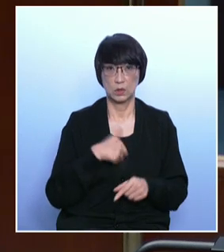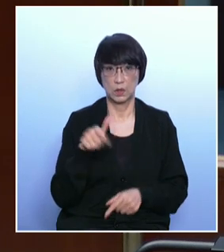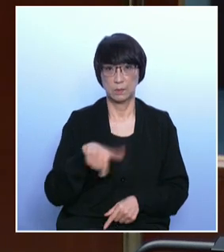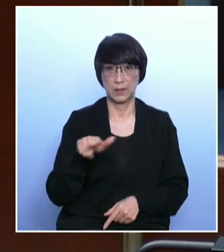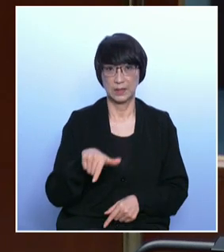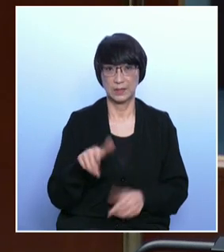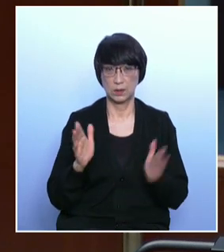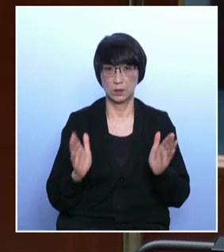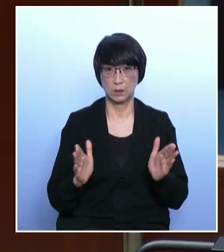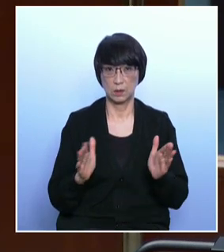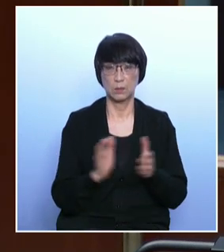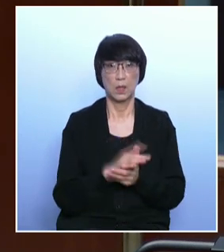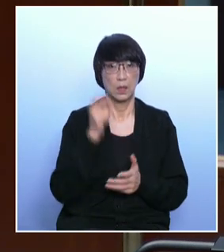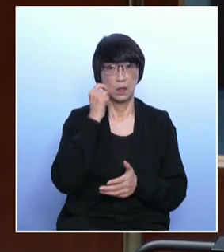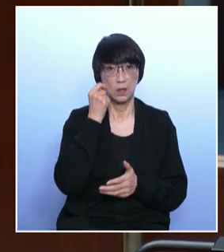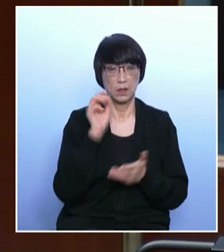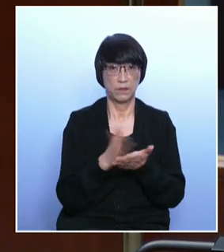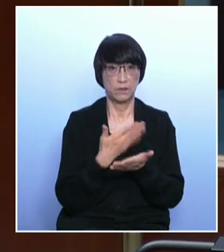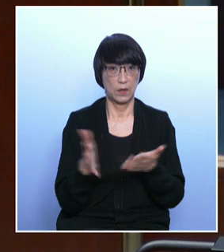Among these 8,000 CMPs,